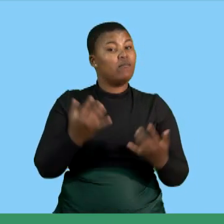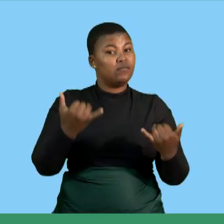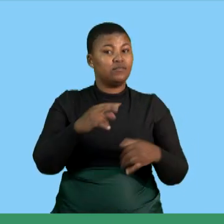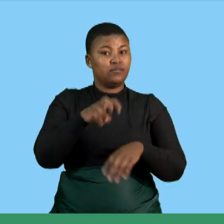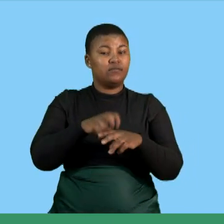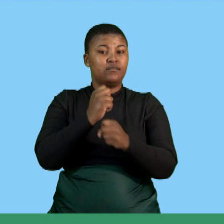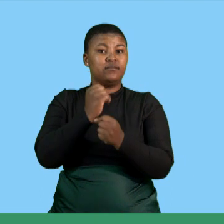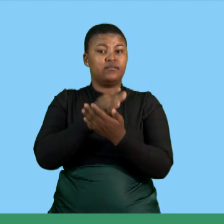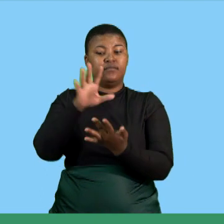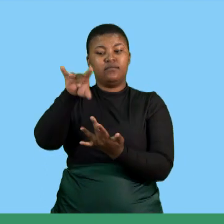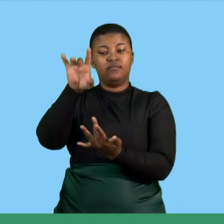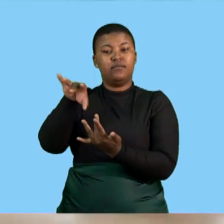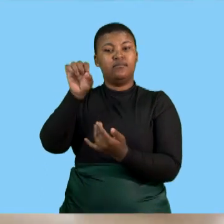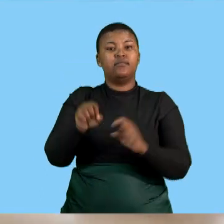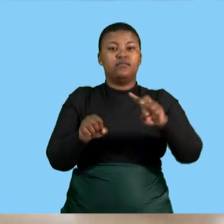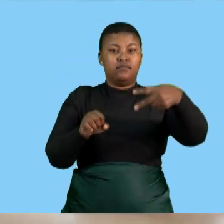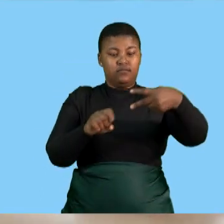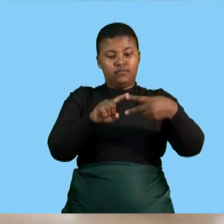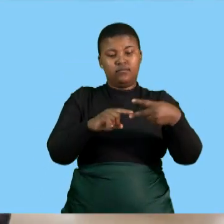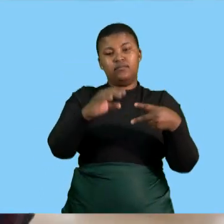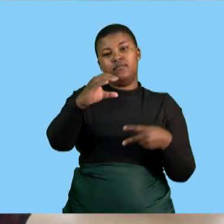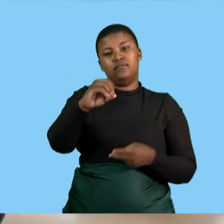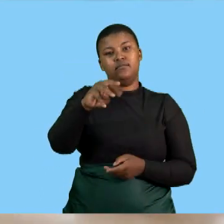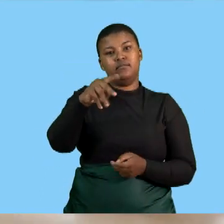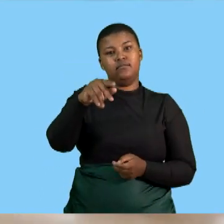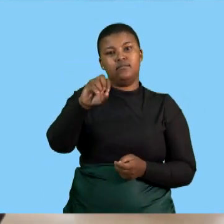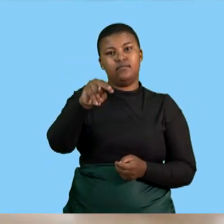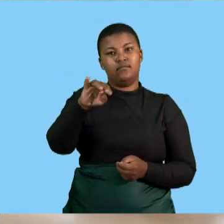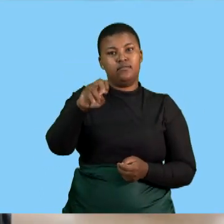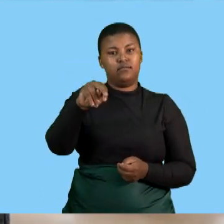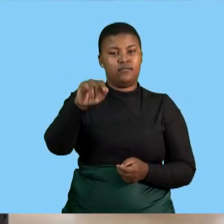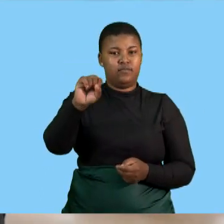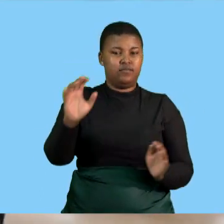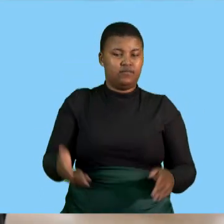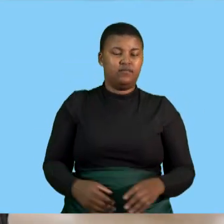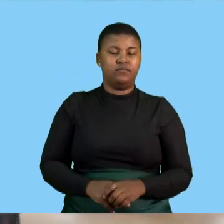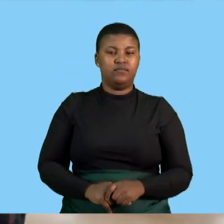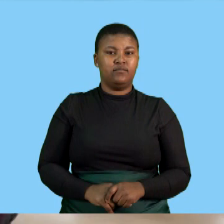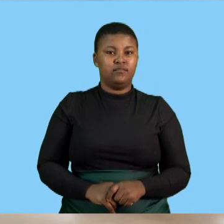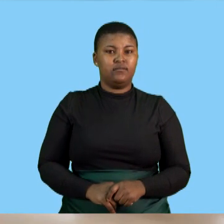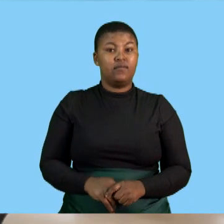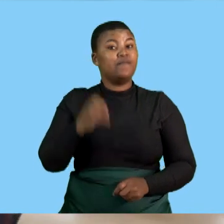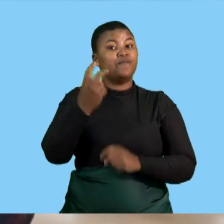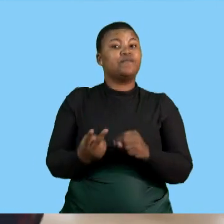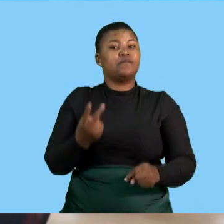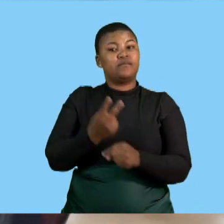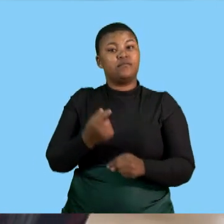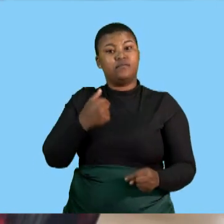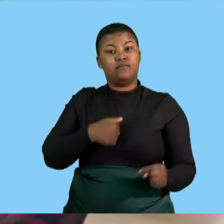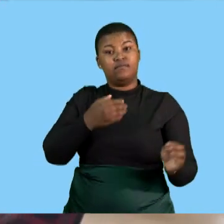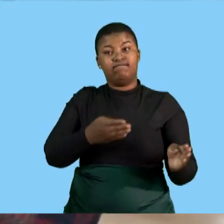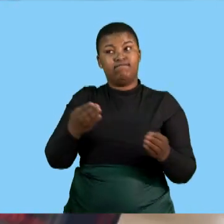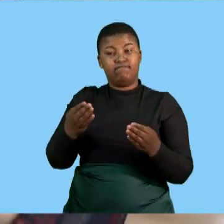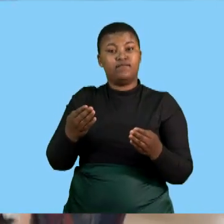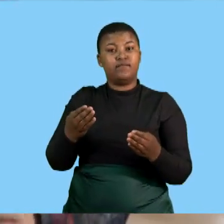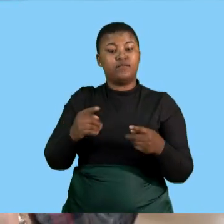identify two components of the macro environment given in the scenario. Now again, if I refer you